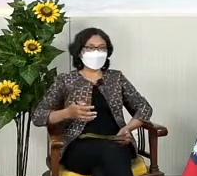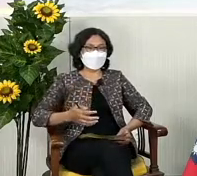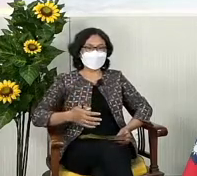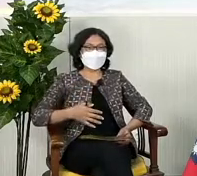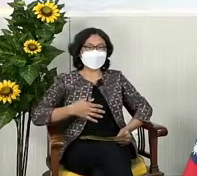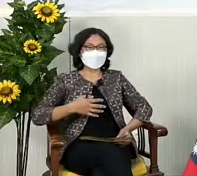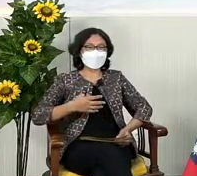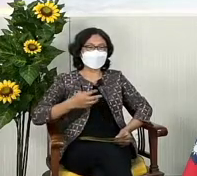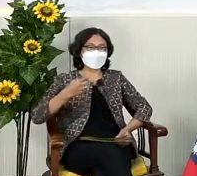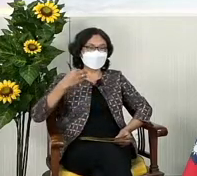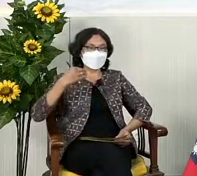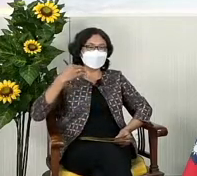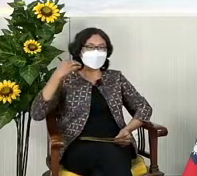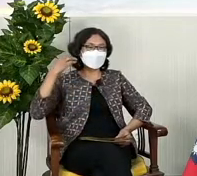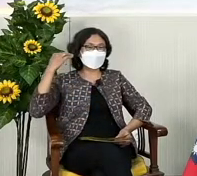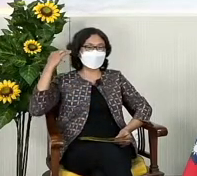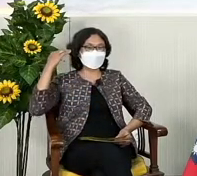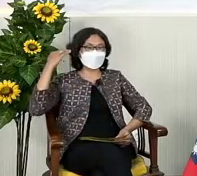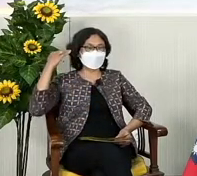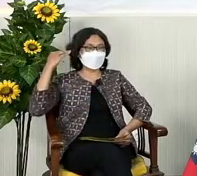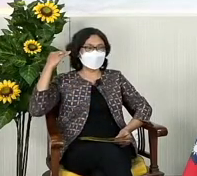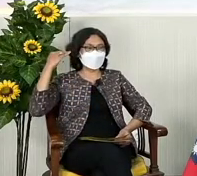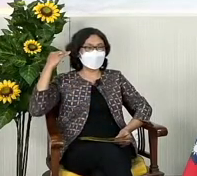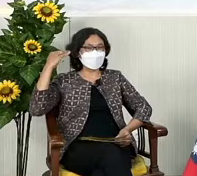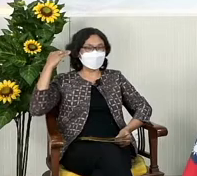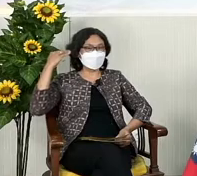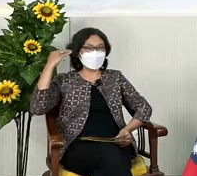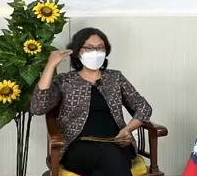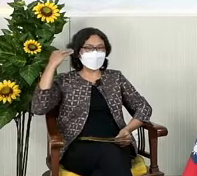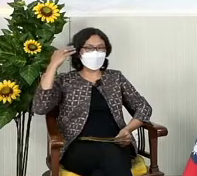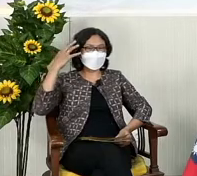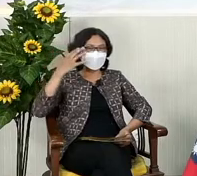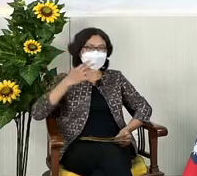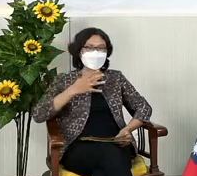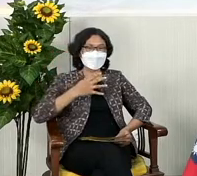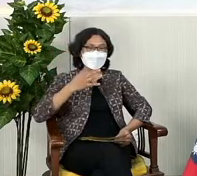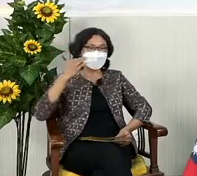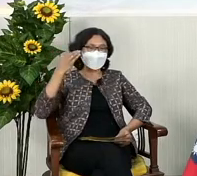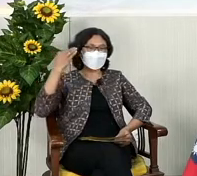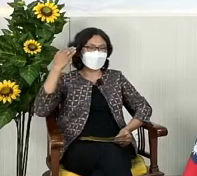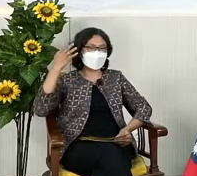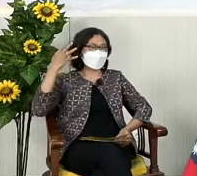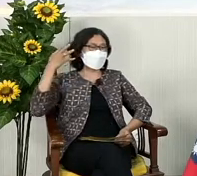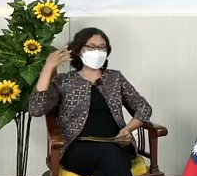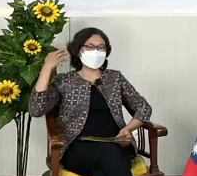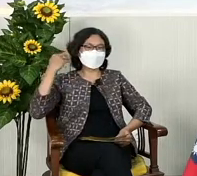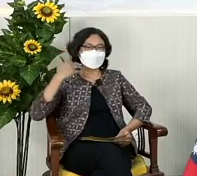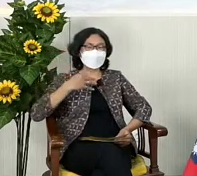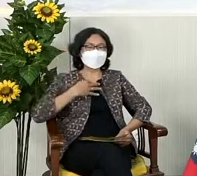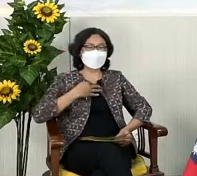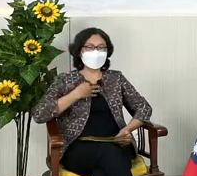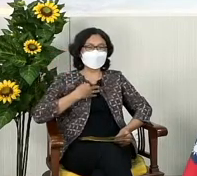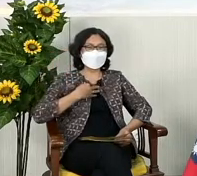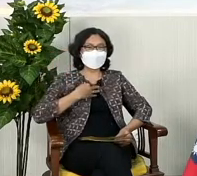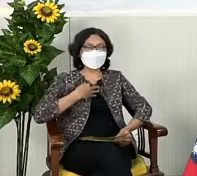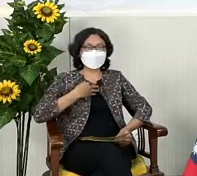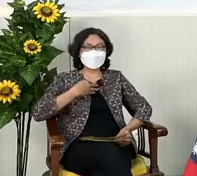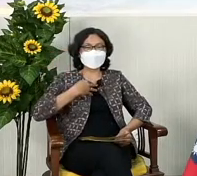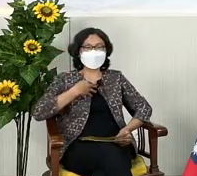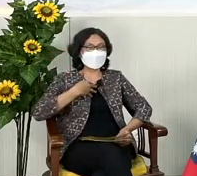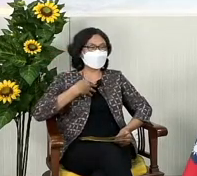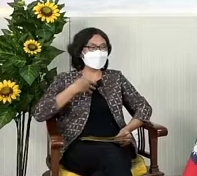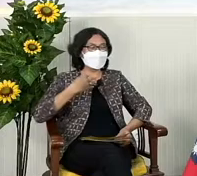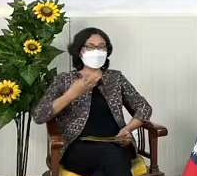Steph explained about sometimes we call memories in at a past. Yeah, maybe we